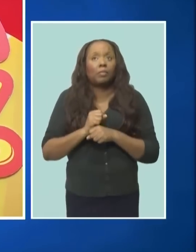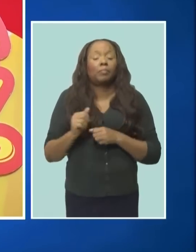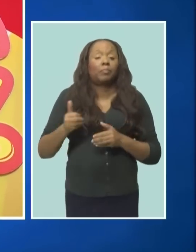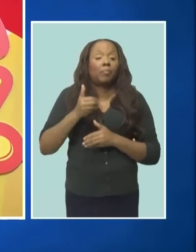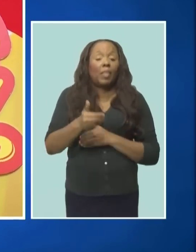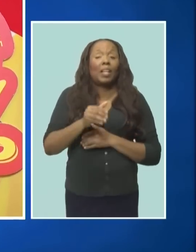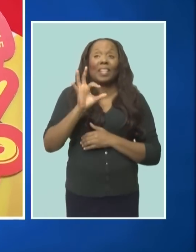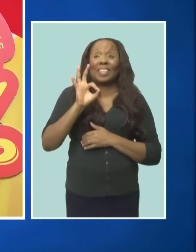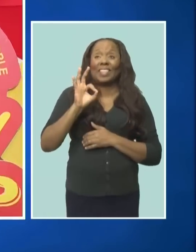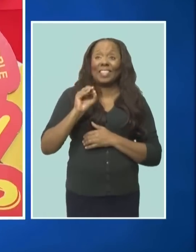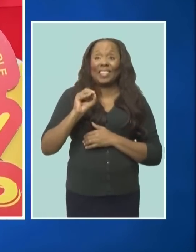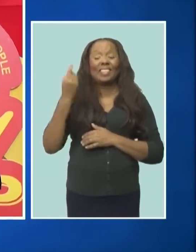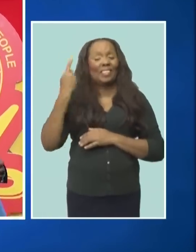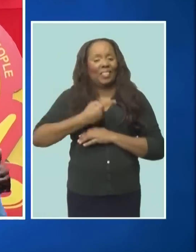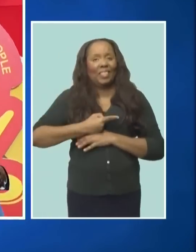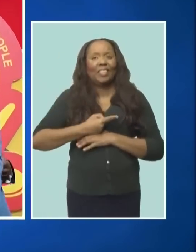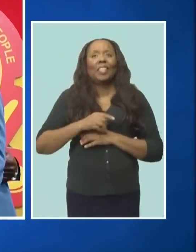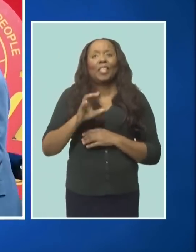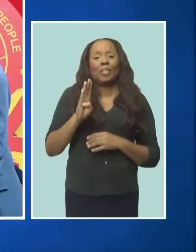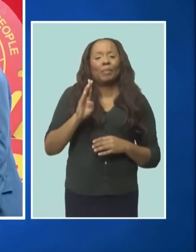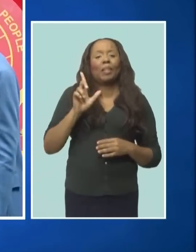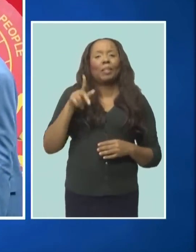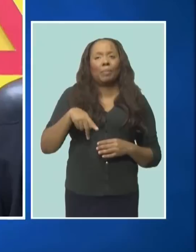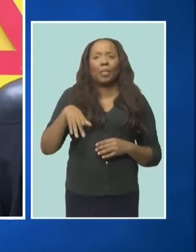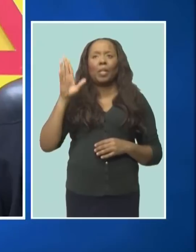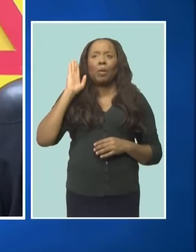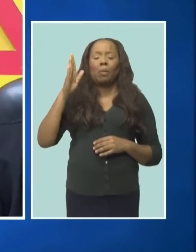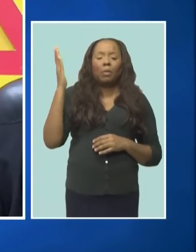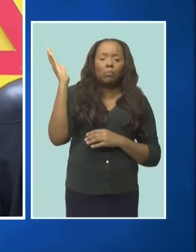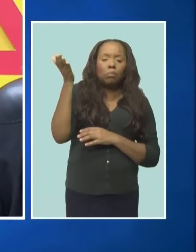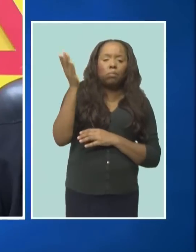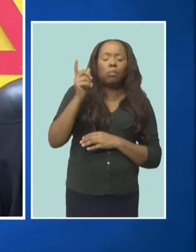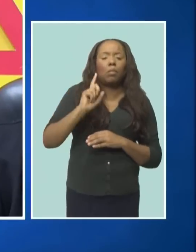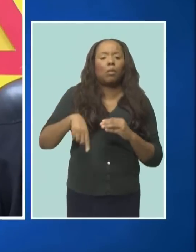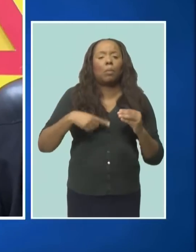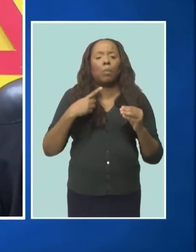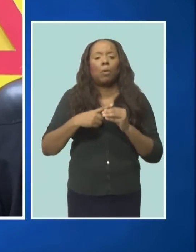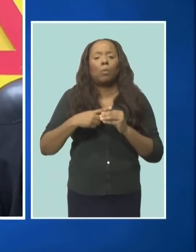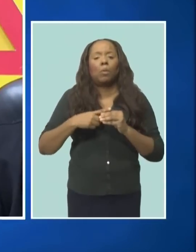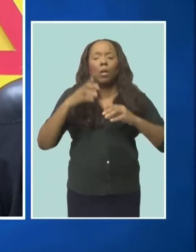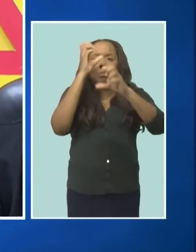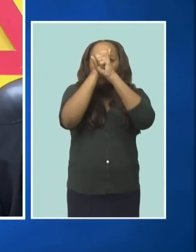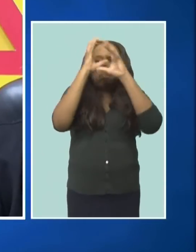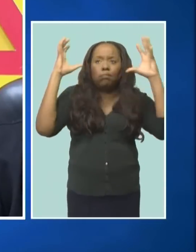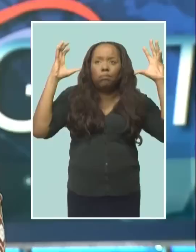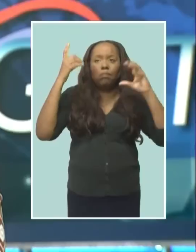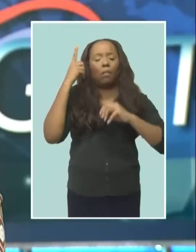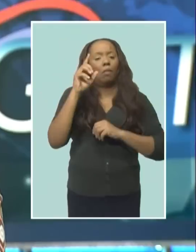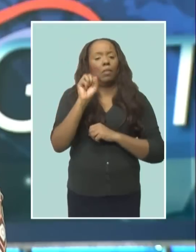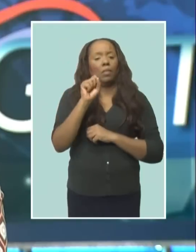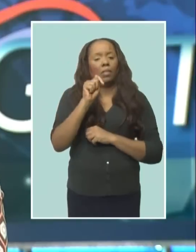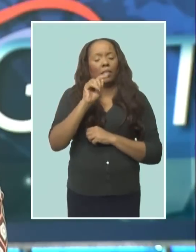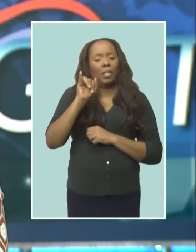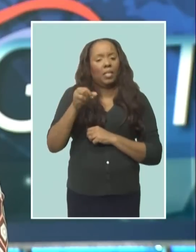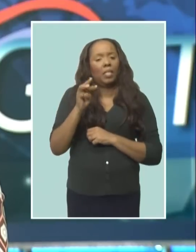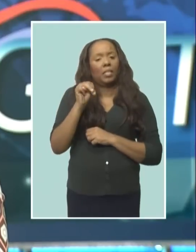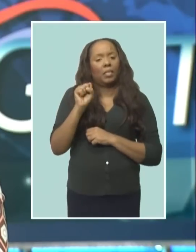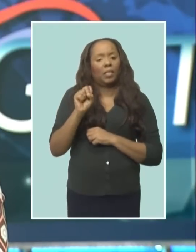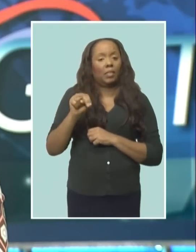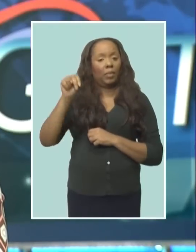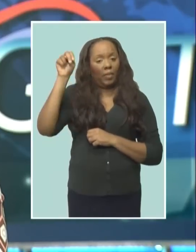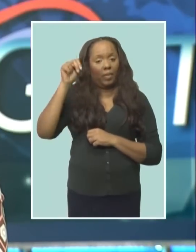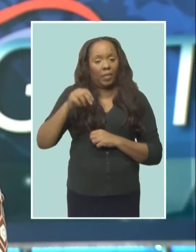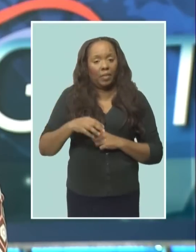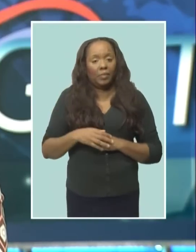days, you'll be hearing from the Barbados Labour Party platform as to what is the vision of the future of St. James North. Well, the announcement